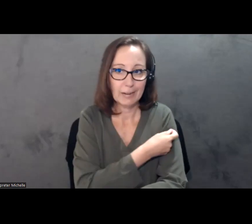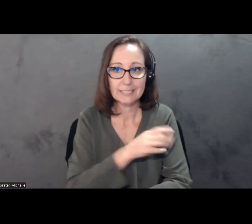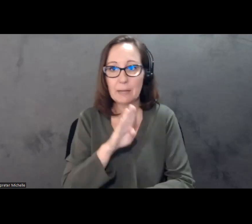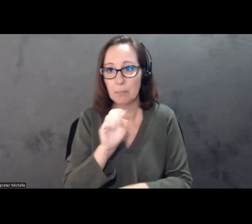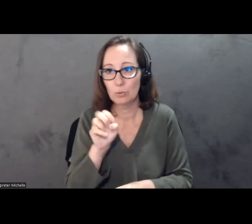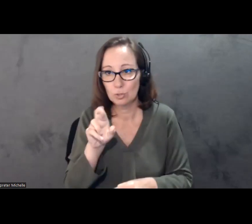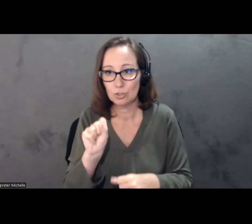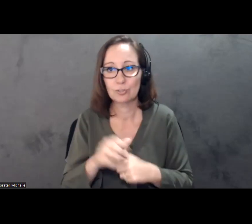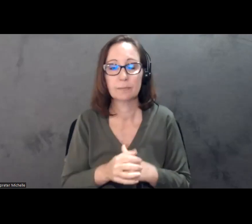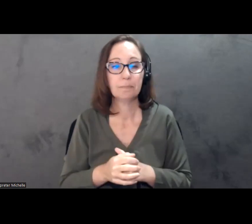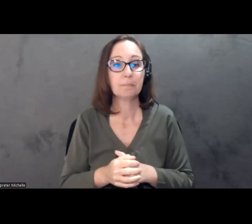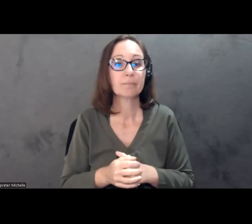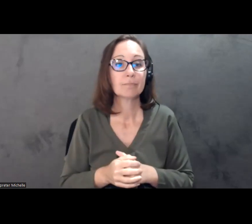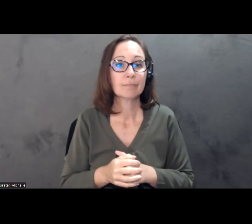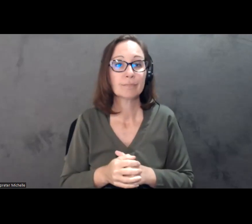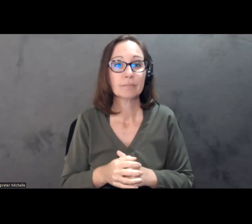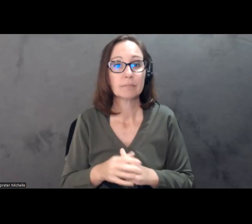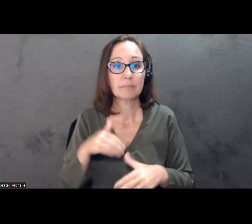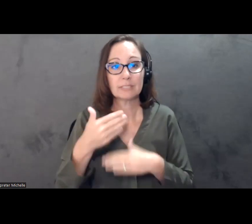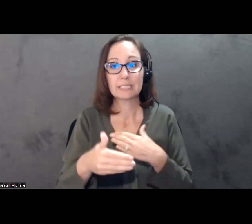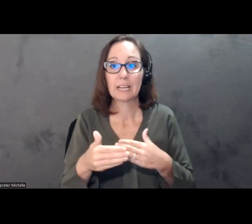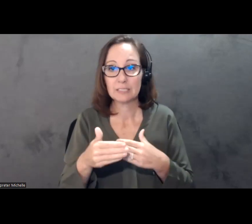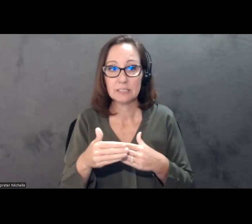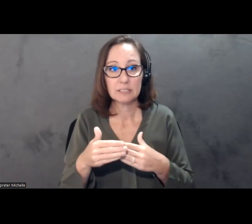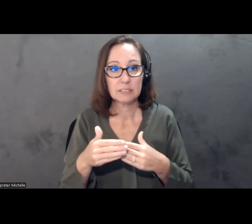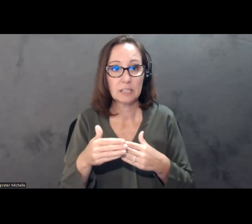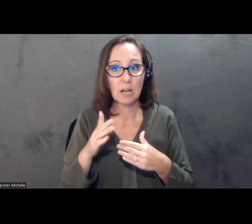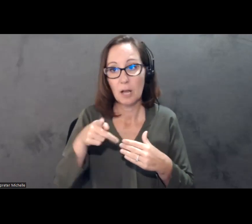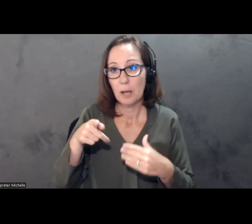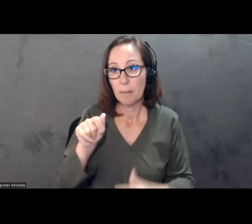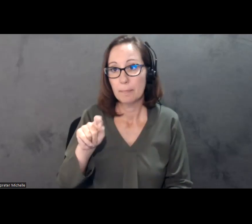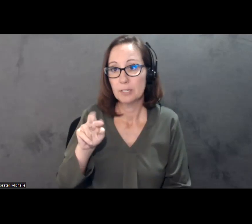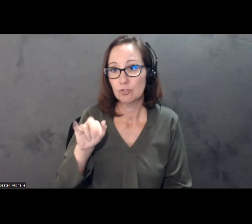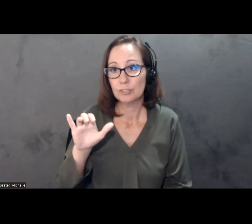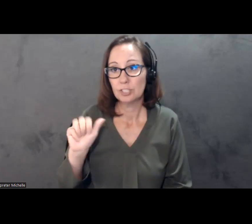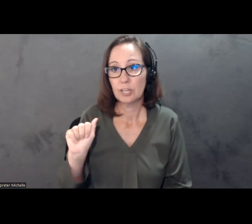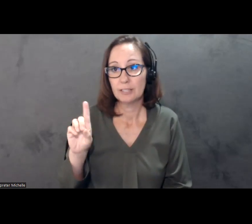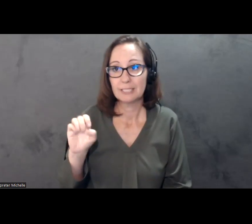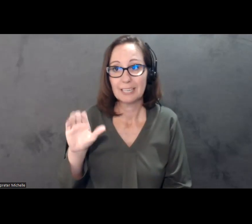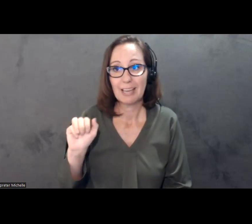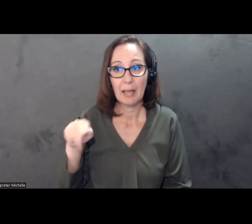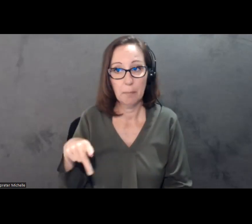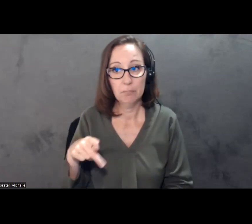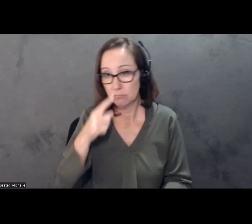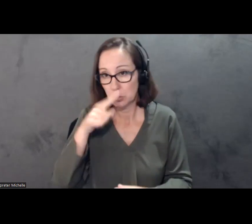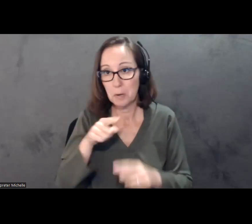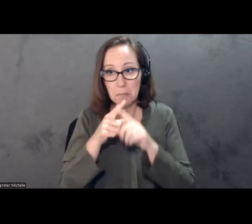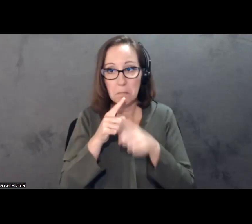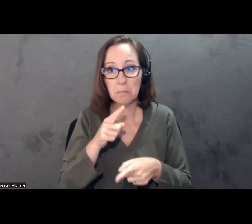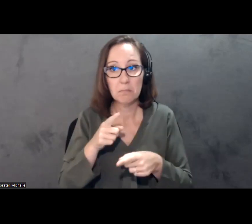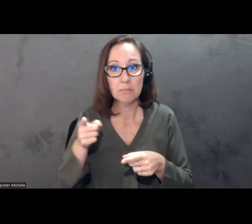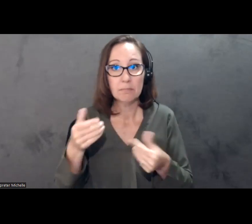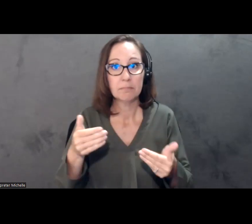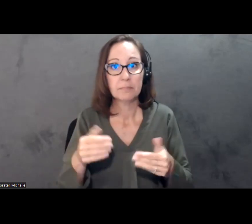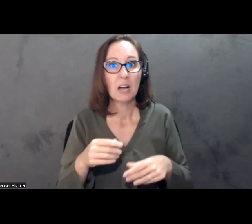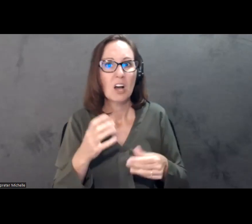So next, let's go to, let's see, Patricia DeCamp. We'll unmute your mic and you can ask your question. Connie, real